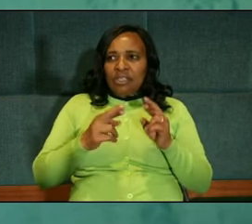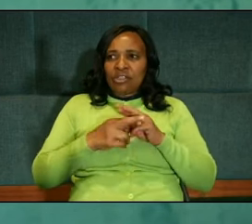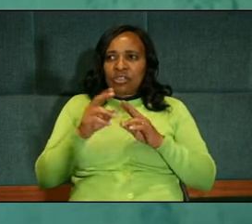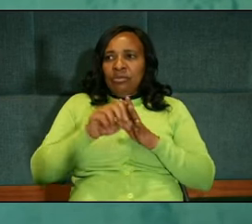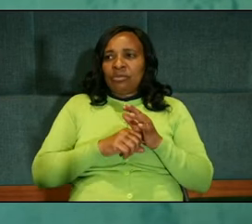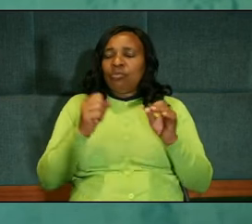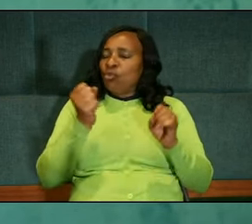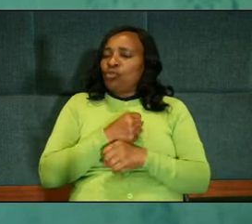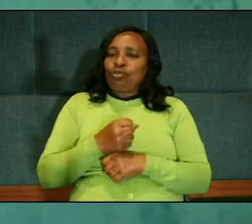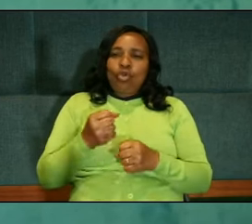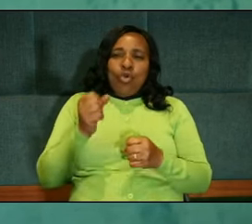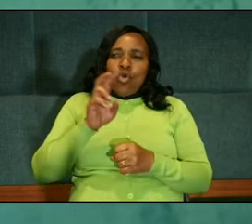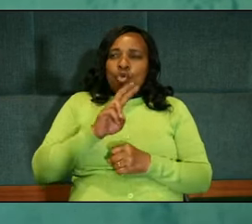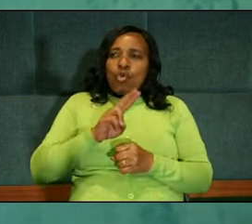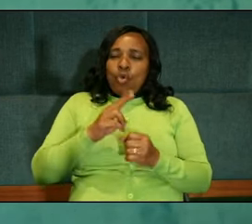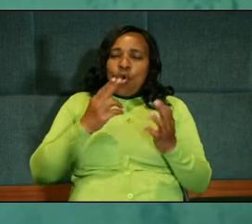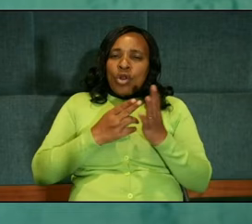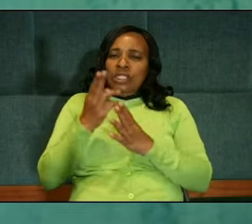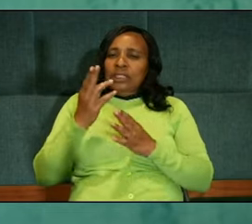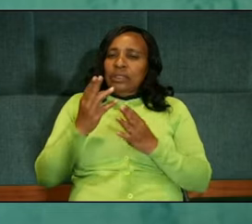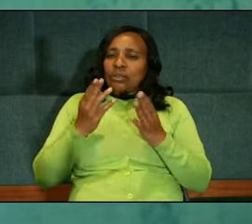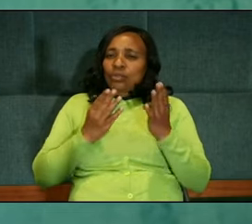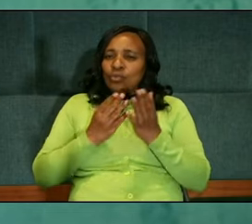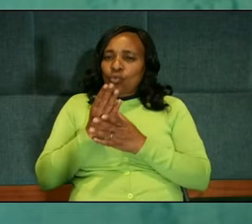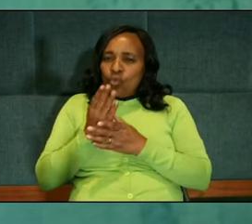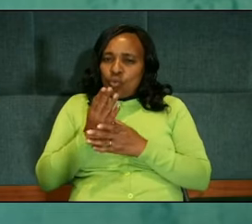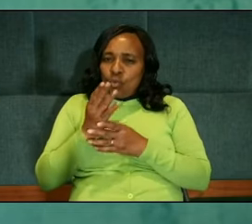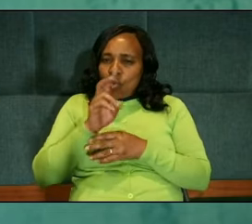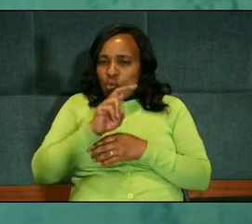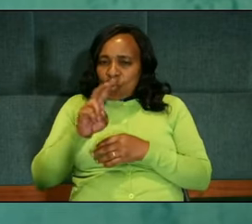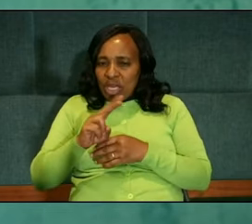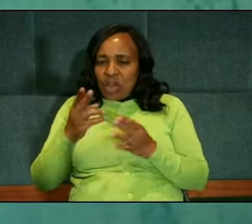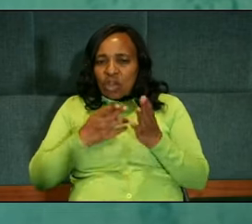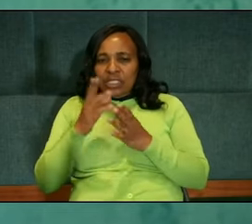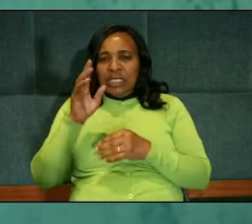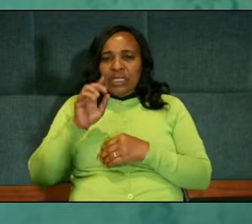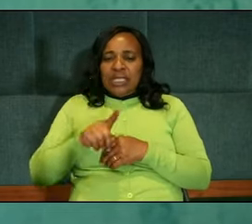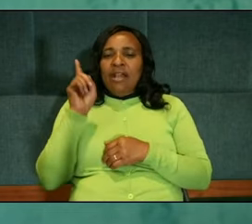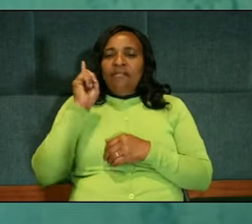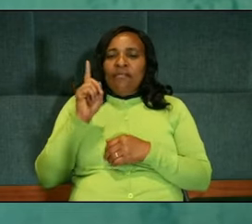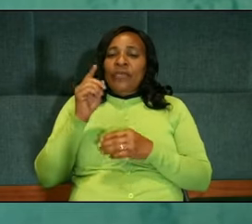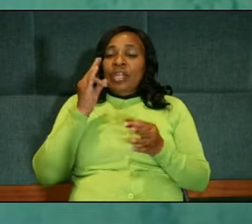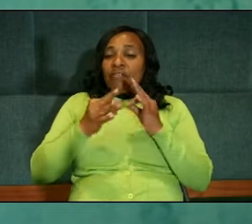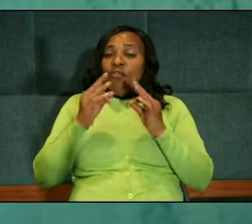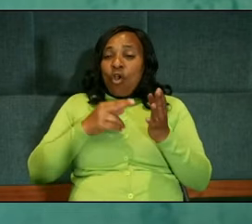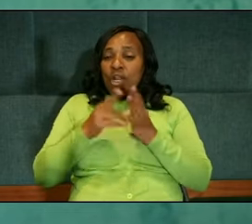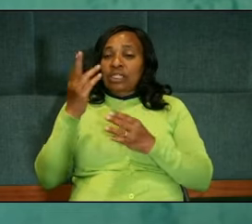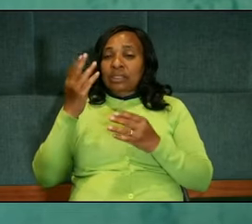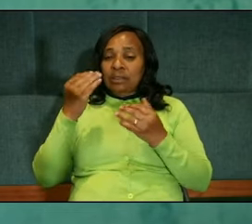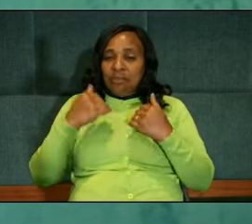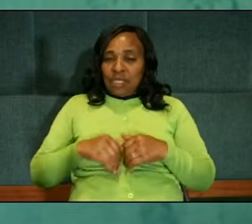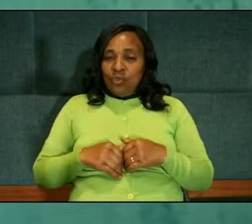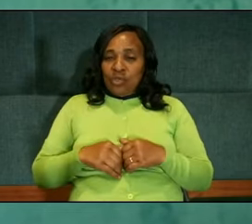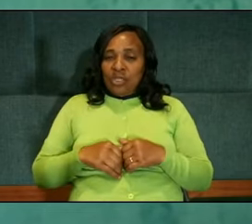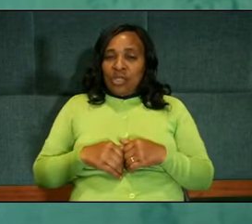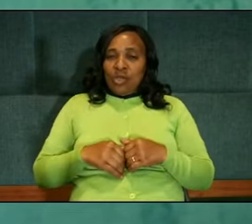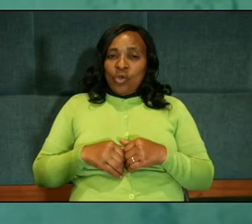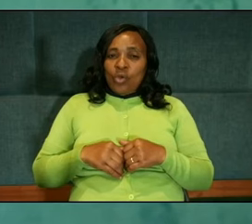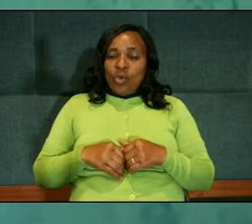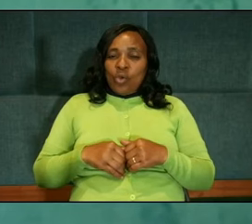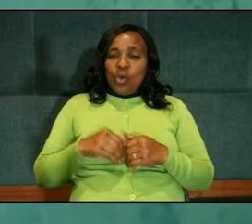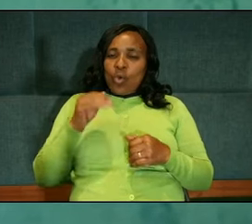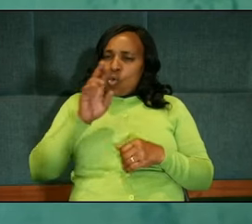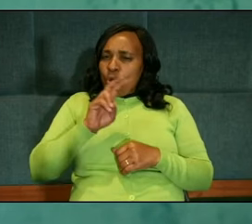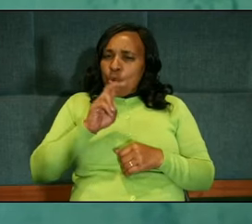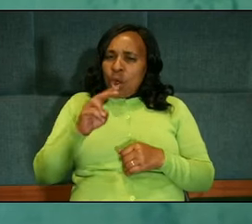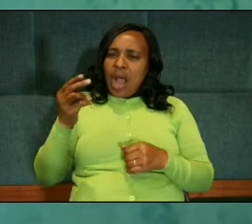you can't look for honesty in someone else. You have to start by looking for honesty in yourself. If you are an honest person, like attract likes, and you will find someone just like